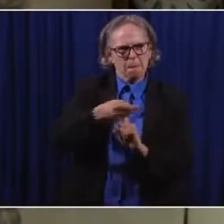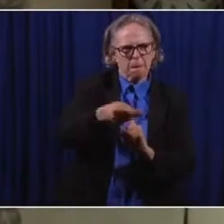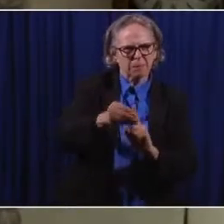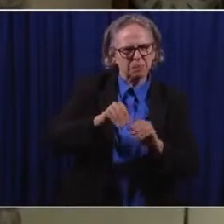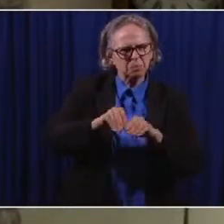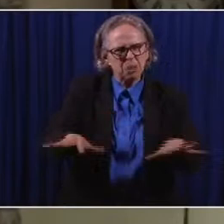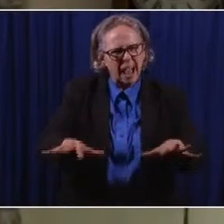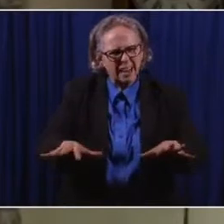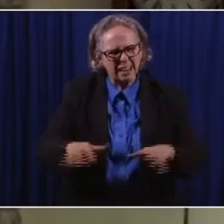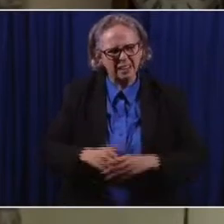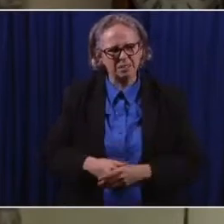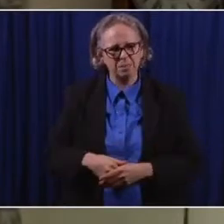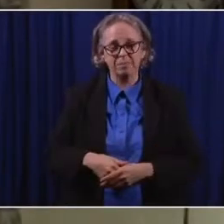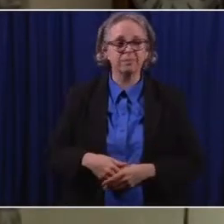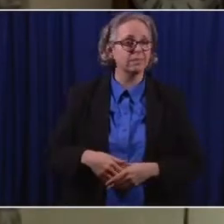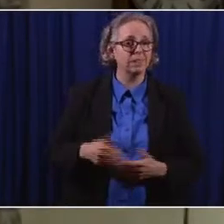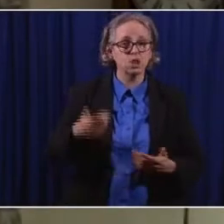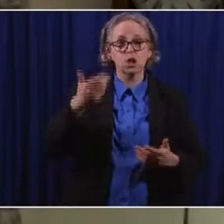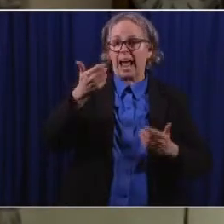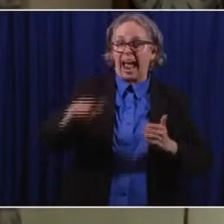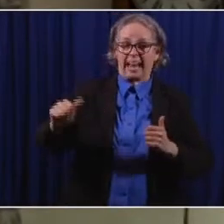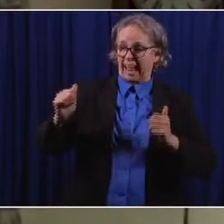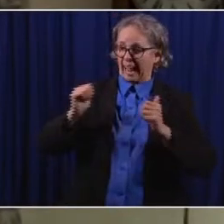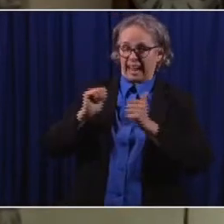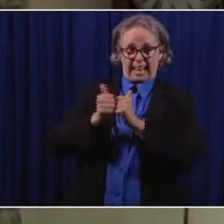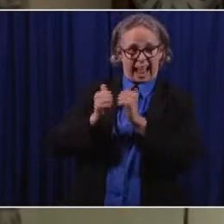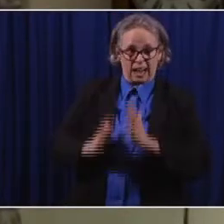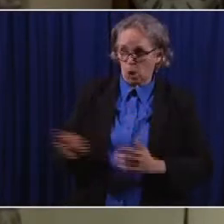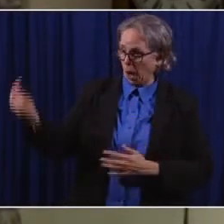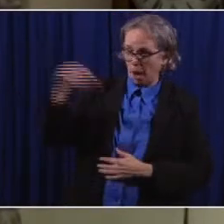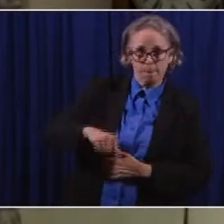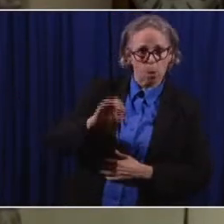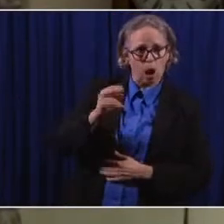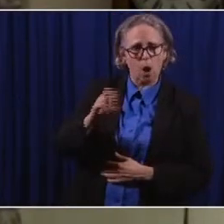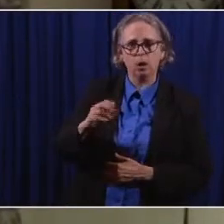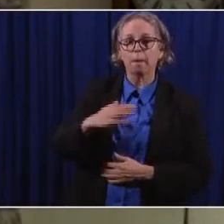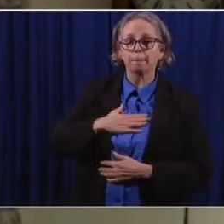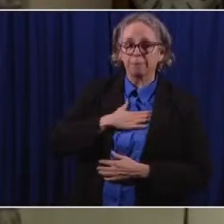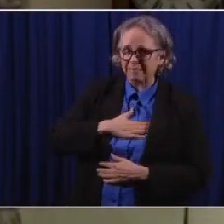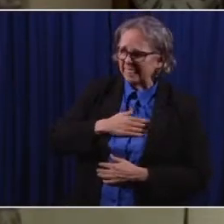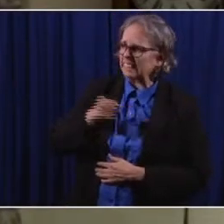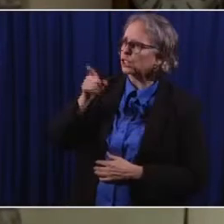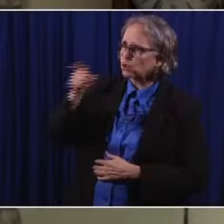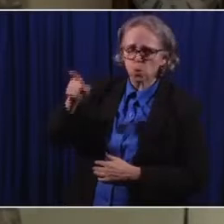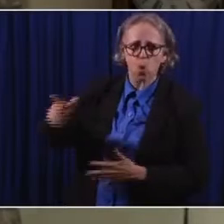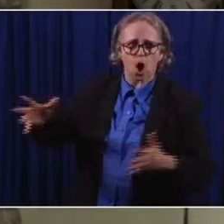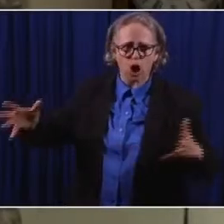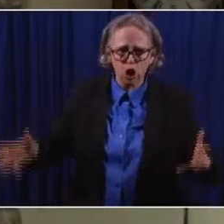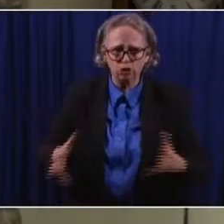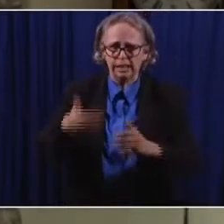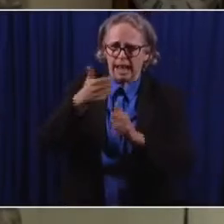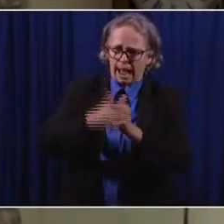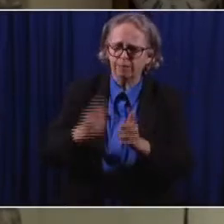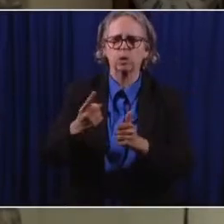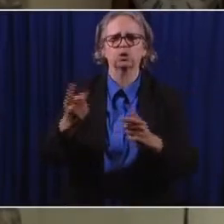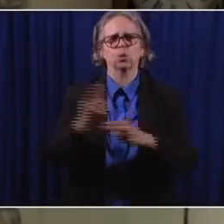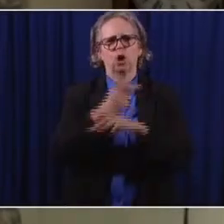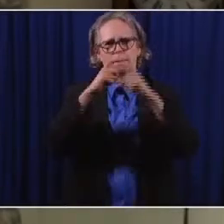campaigns in Ohio, please do everything you can to have everybody wear a mask. And for the people who show up,